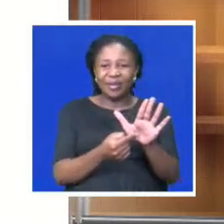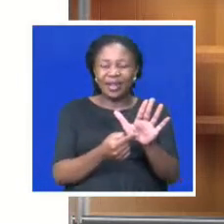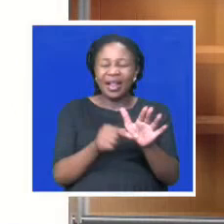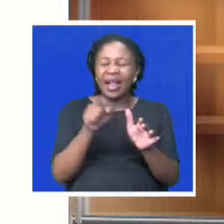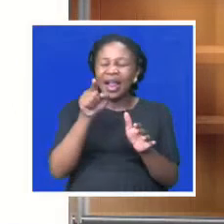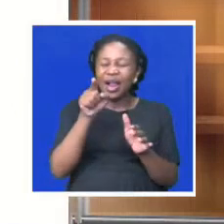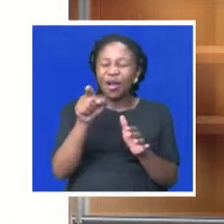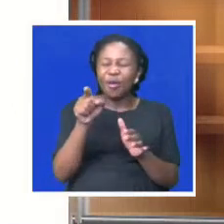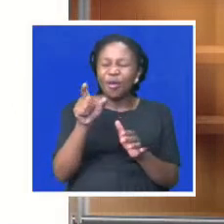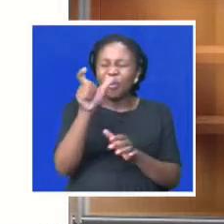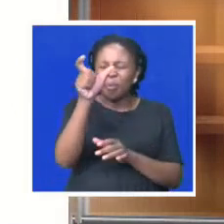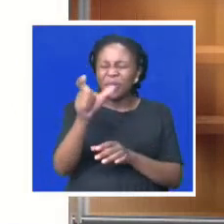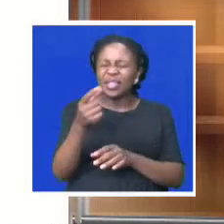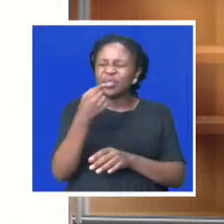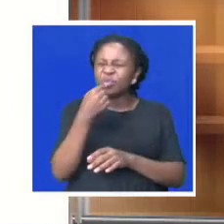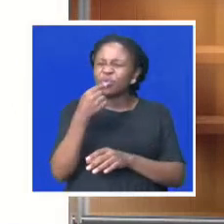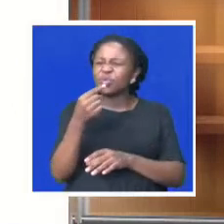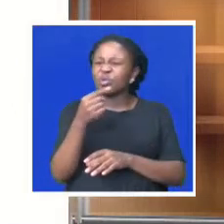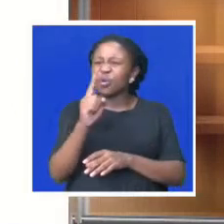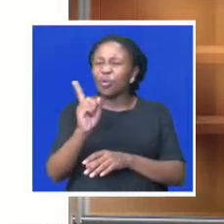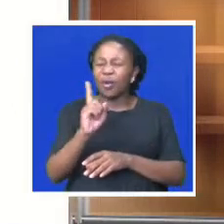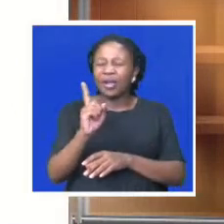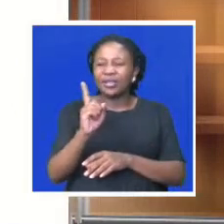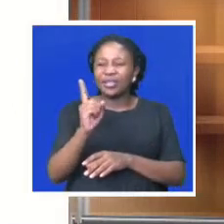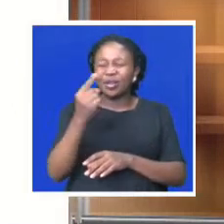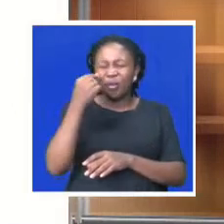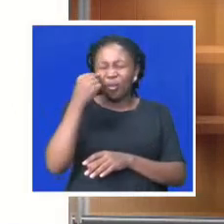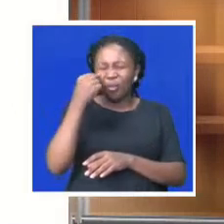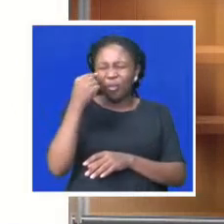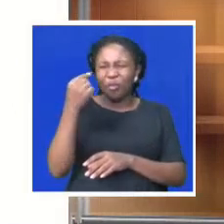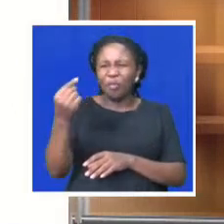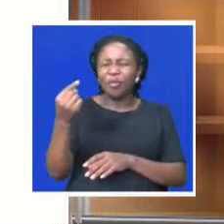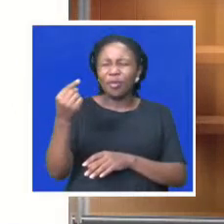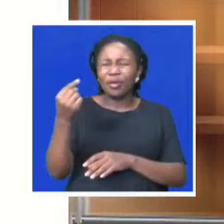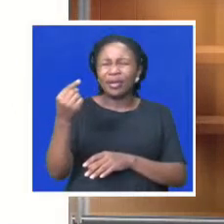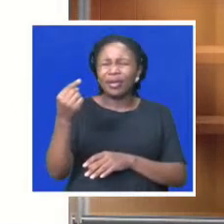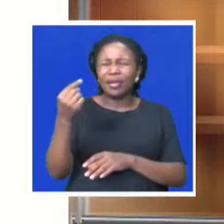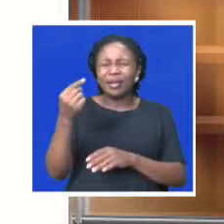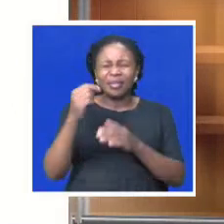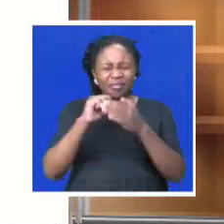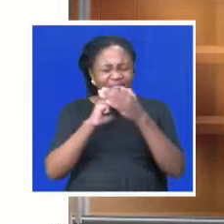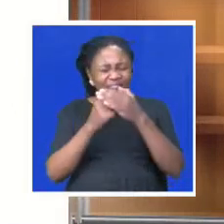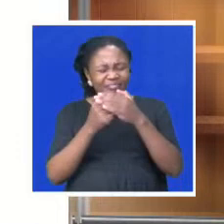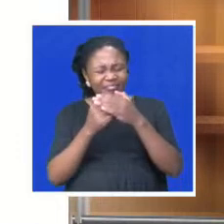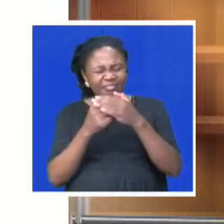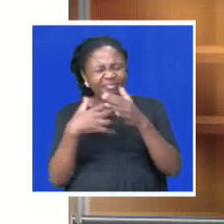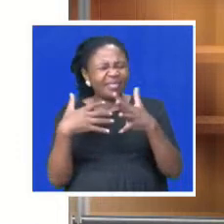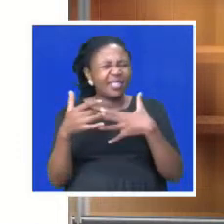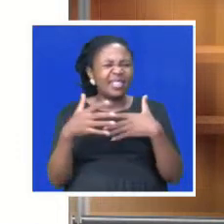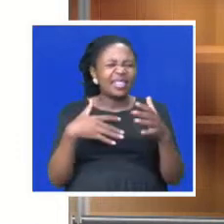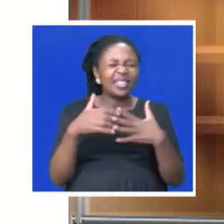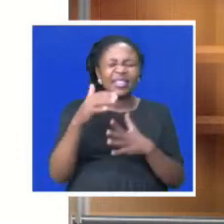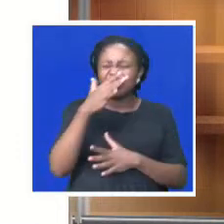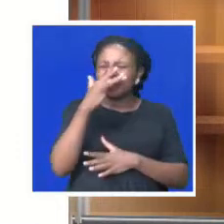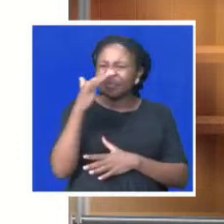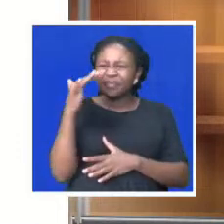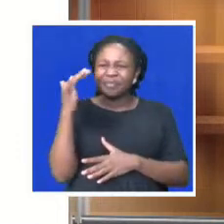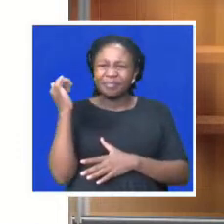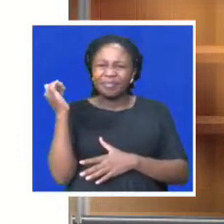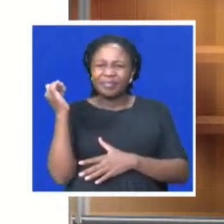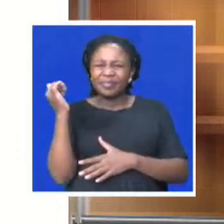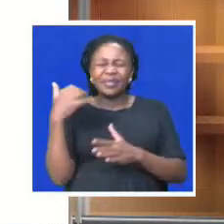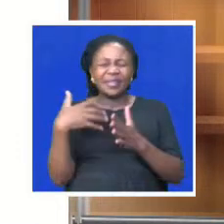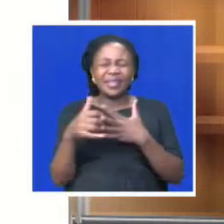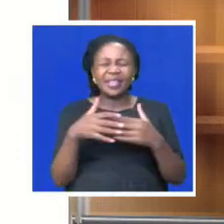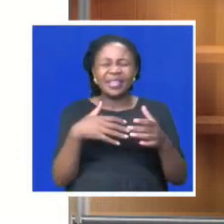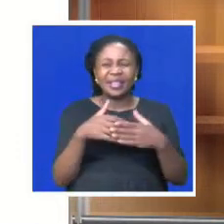pictures? For example, things you see, things you hear, what you smell, what you feel or touch, or what